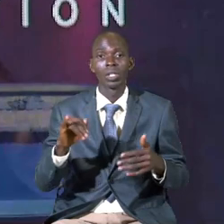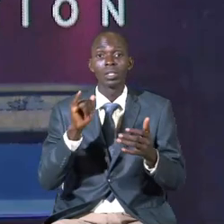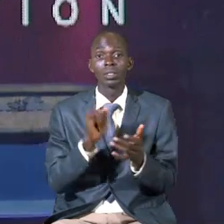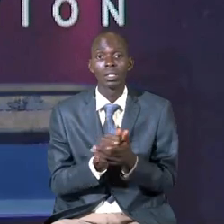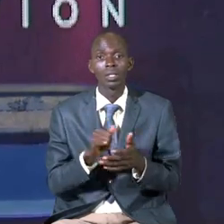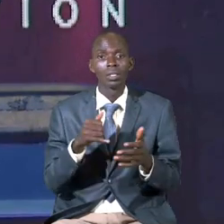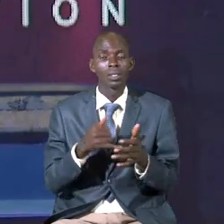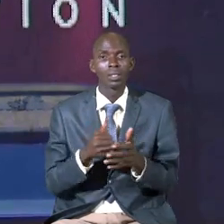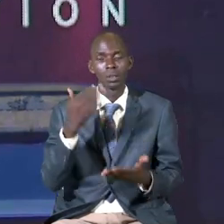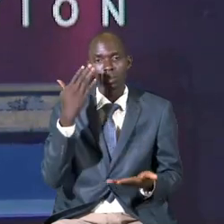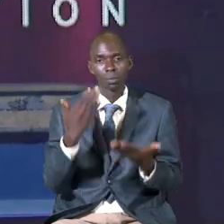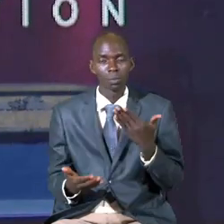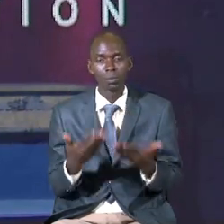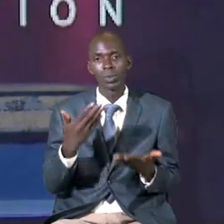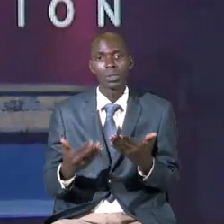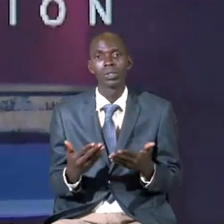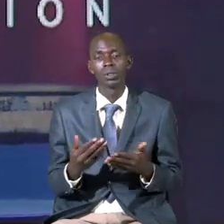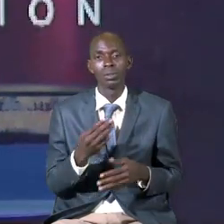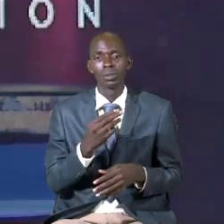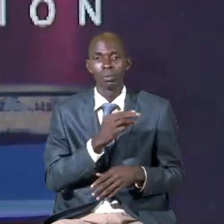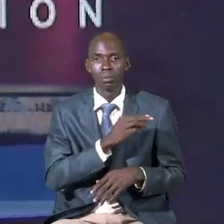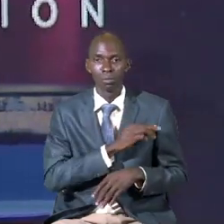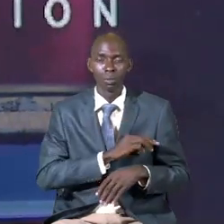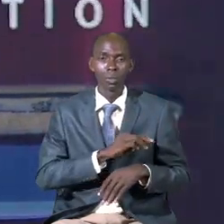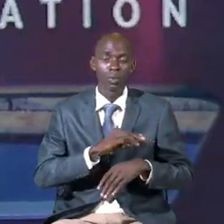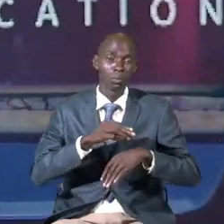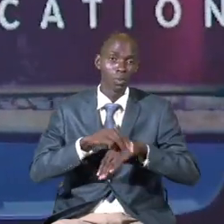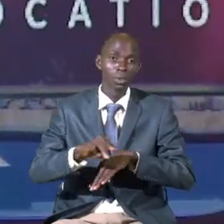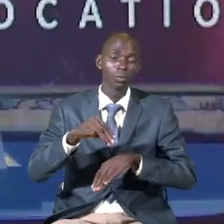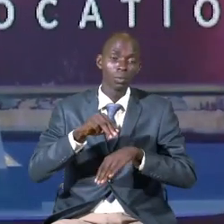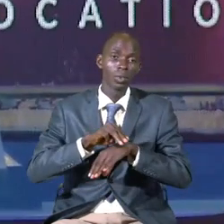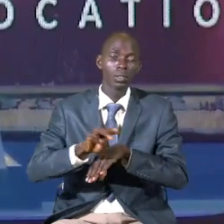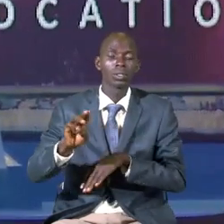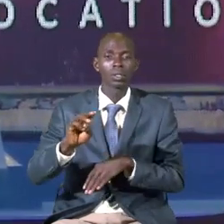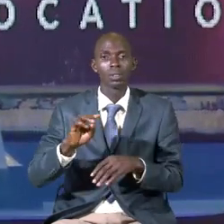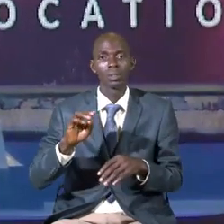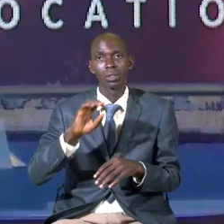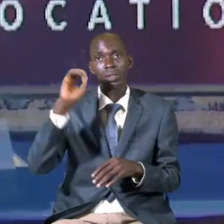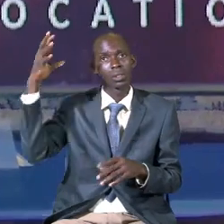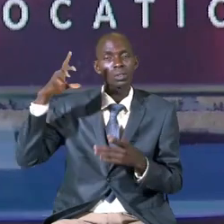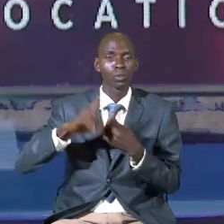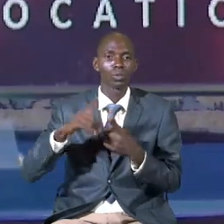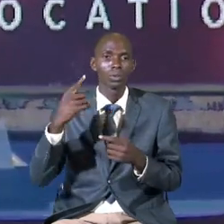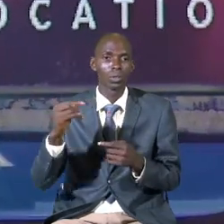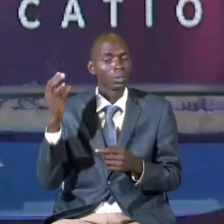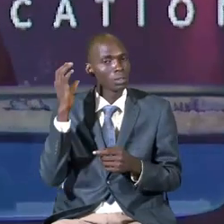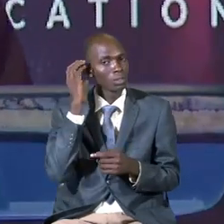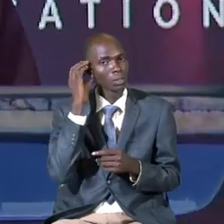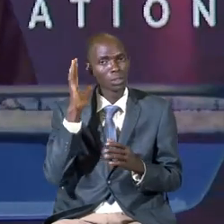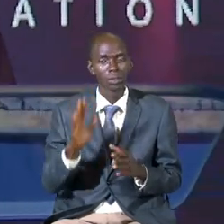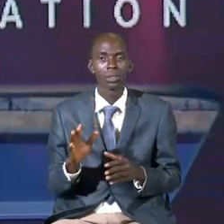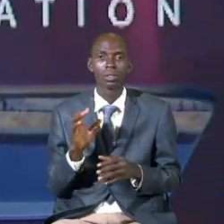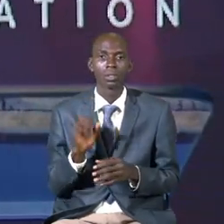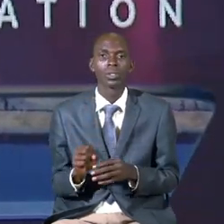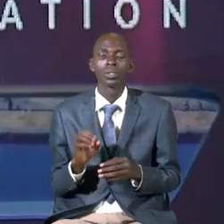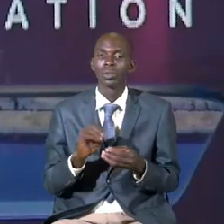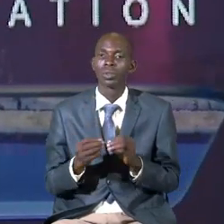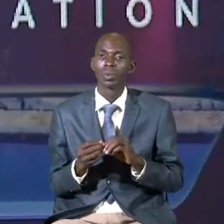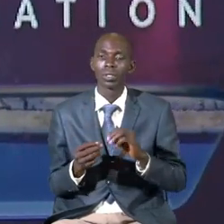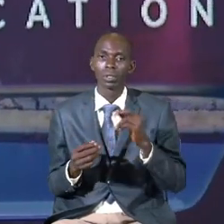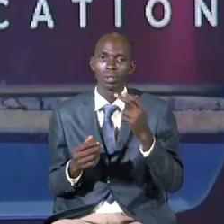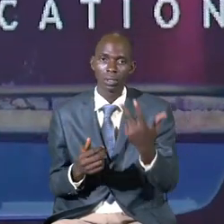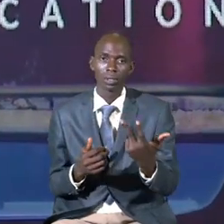minister grace onto the hearers number three now number three